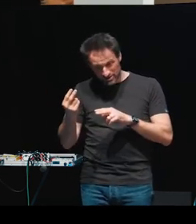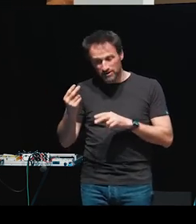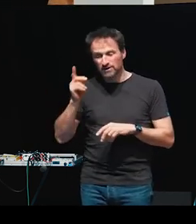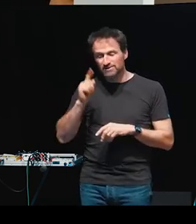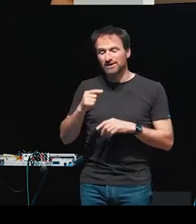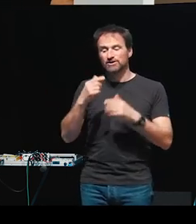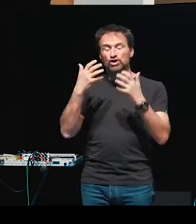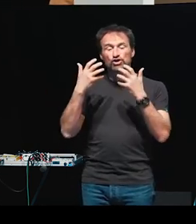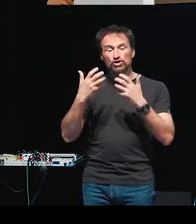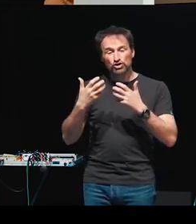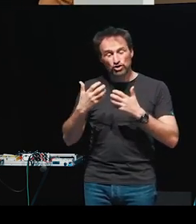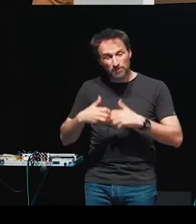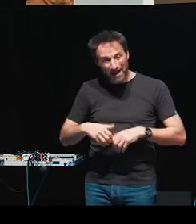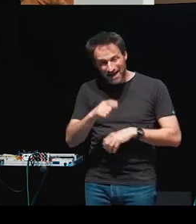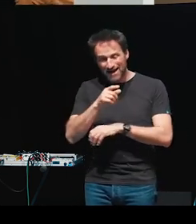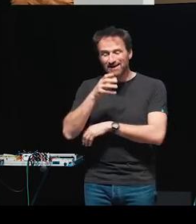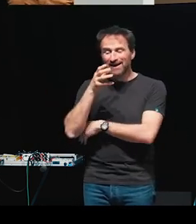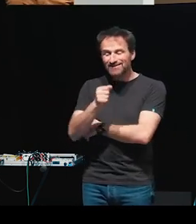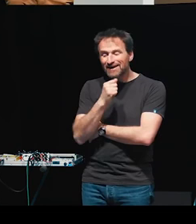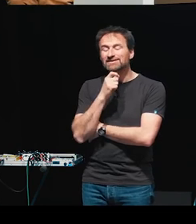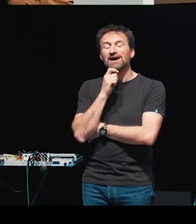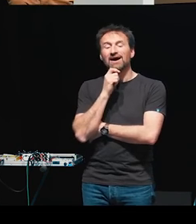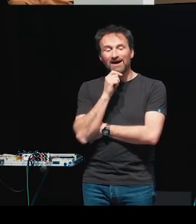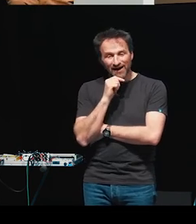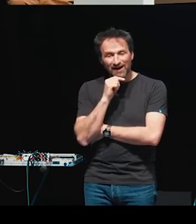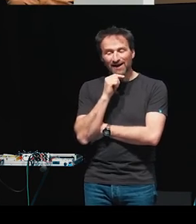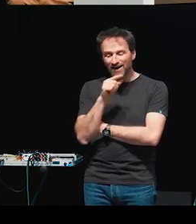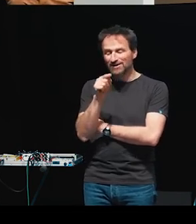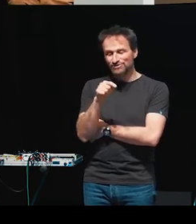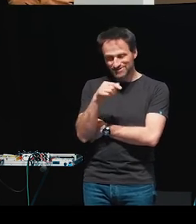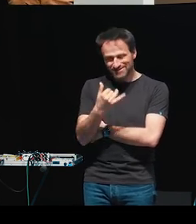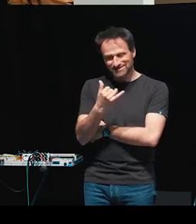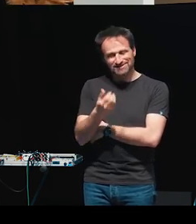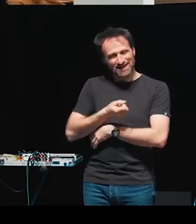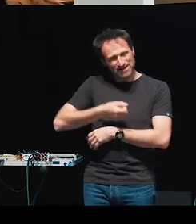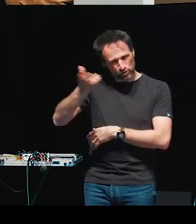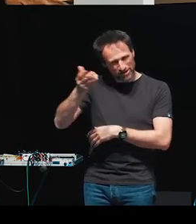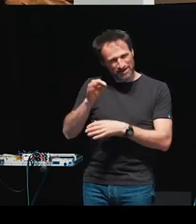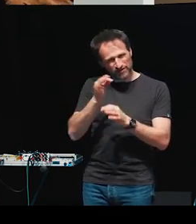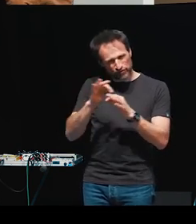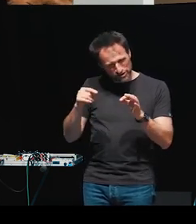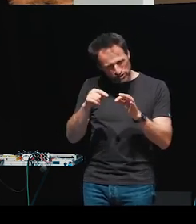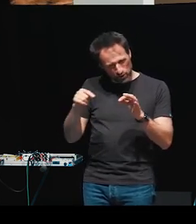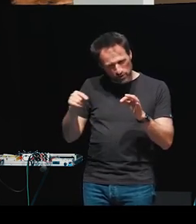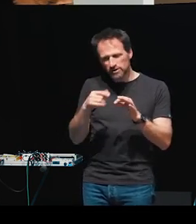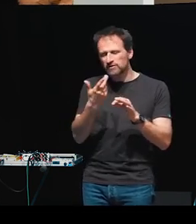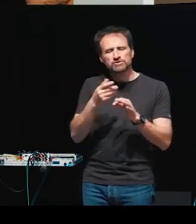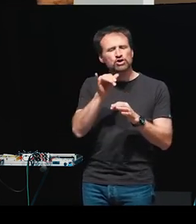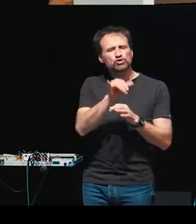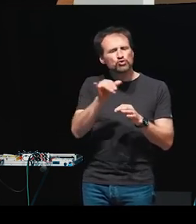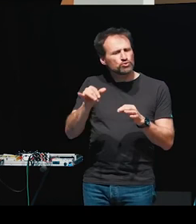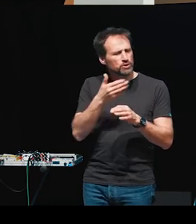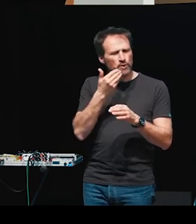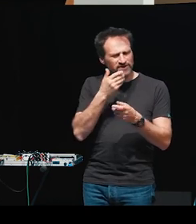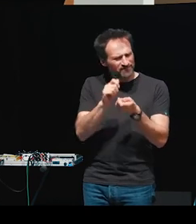that you didn't change any of the publicly exported functions, that you didn't change any of the types. And if